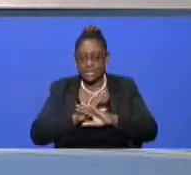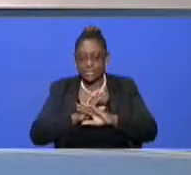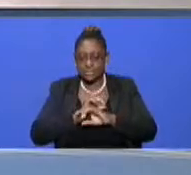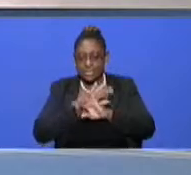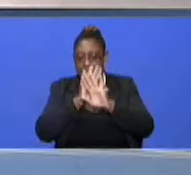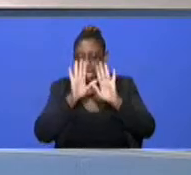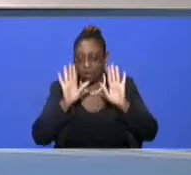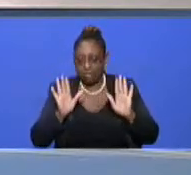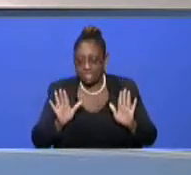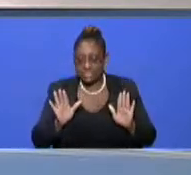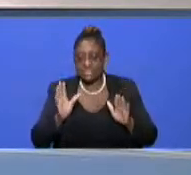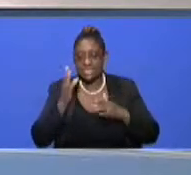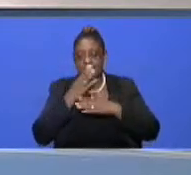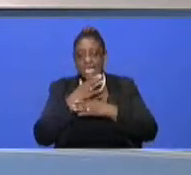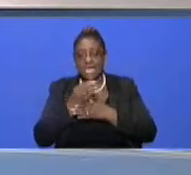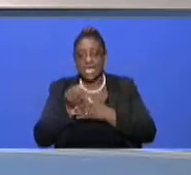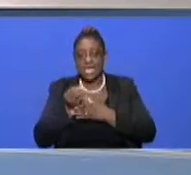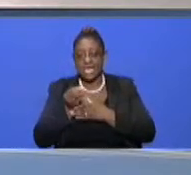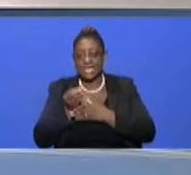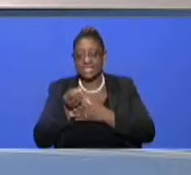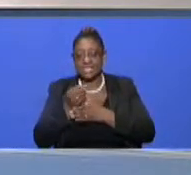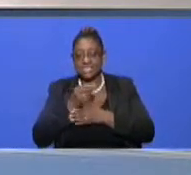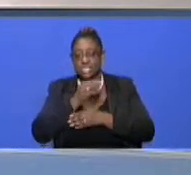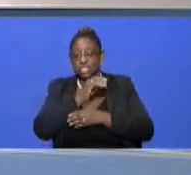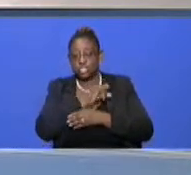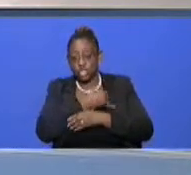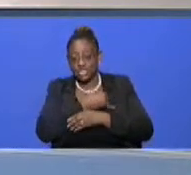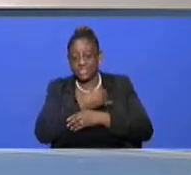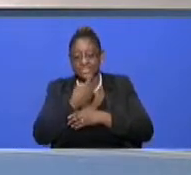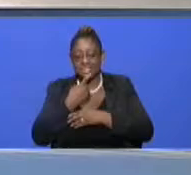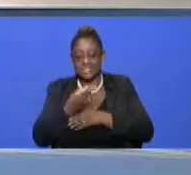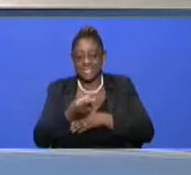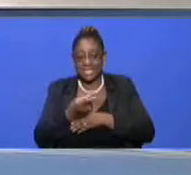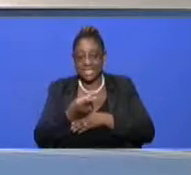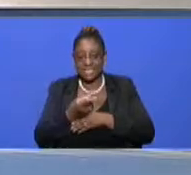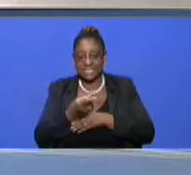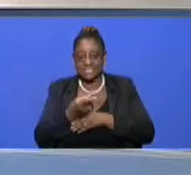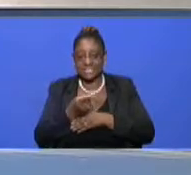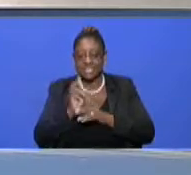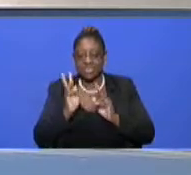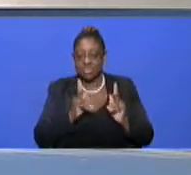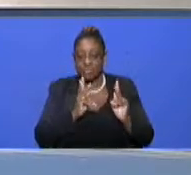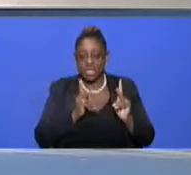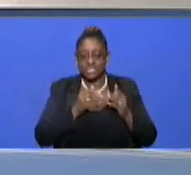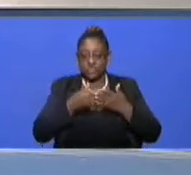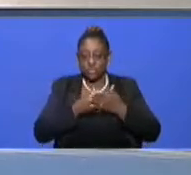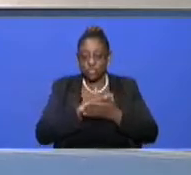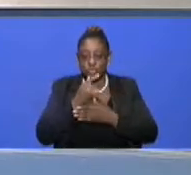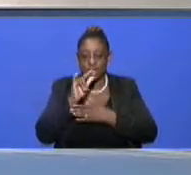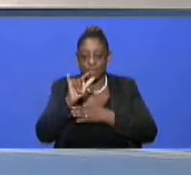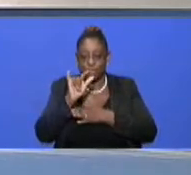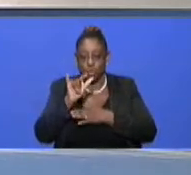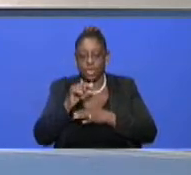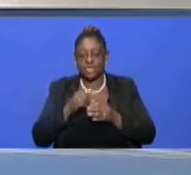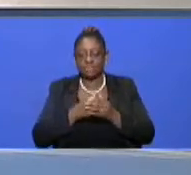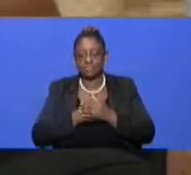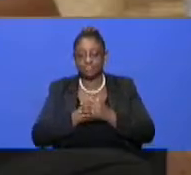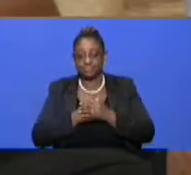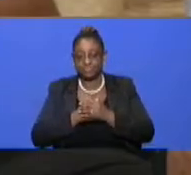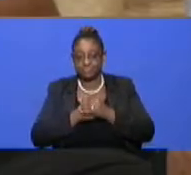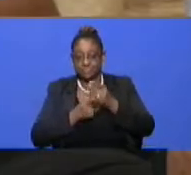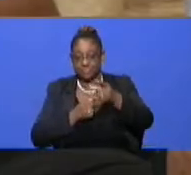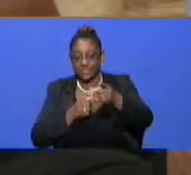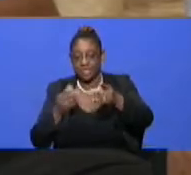the immediate plans. The local pastor, Antonius Johnson, gave his support for the plans for a new airport. Before